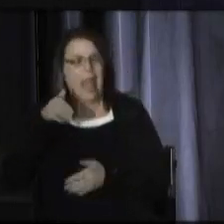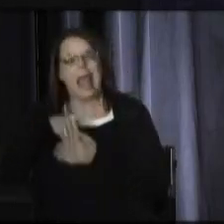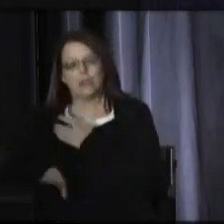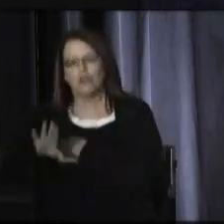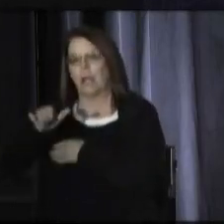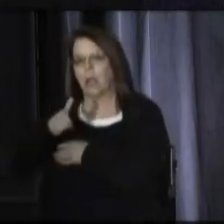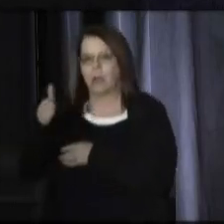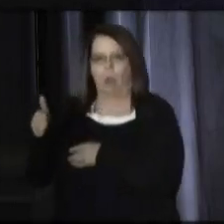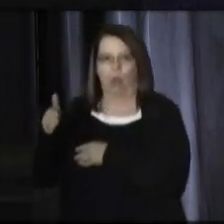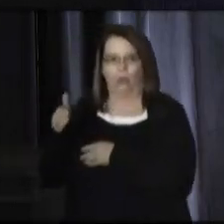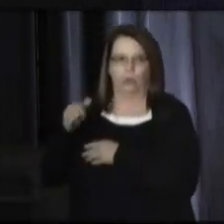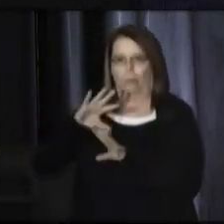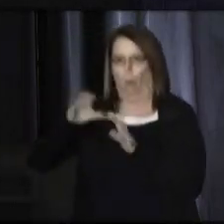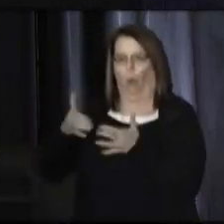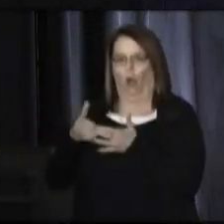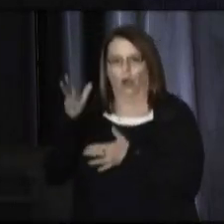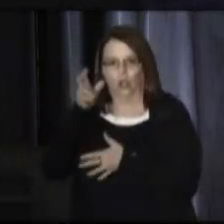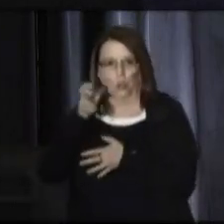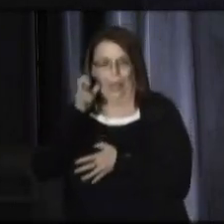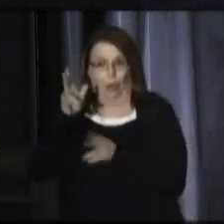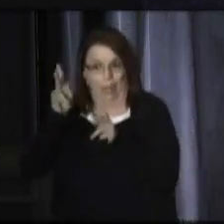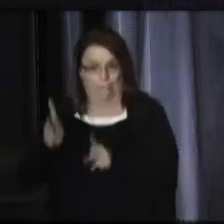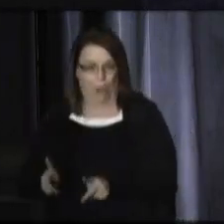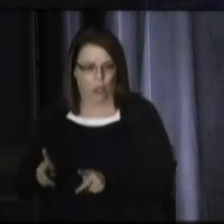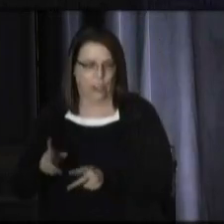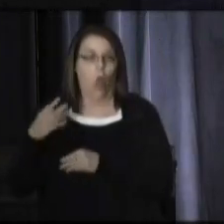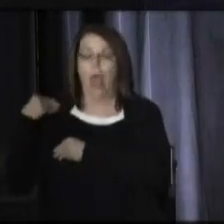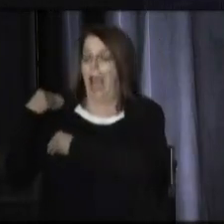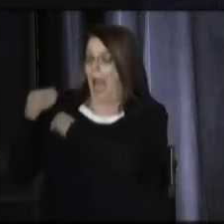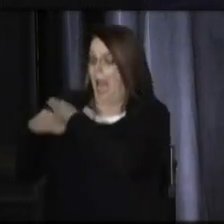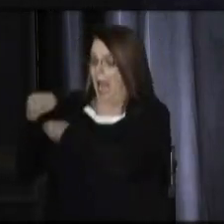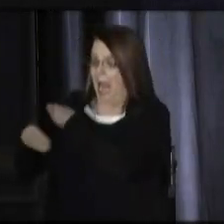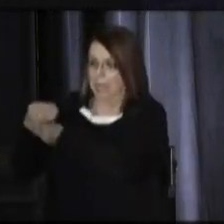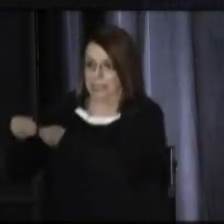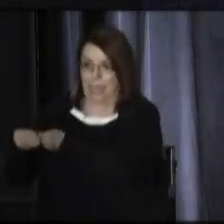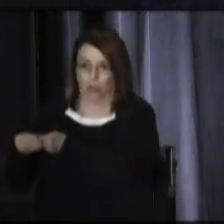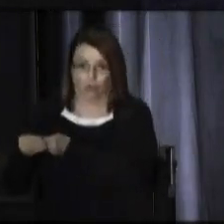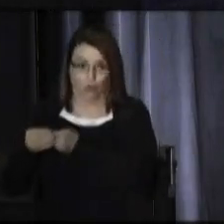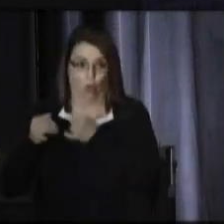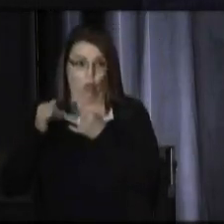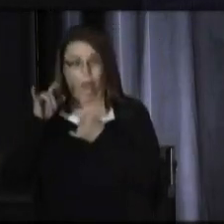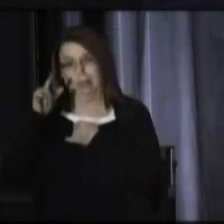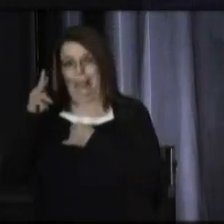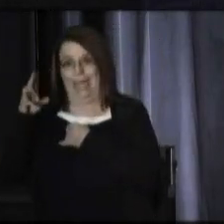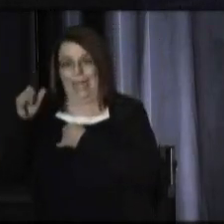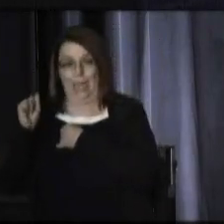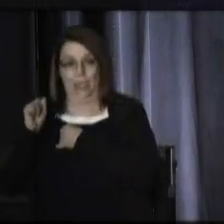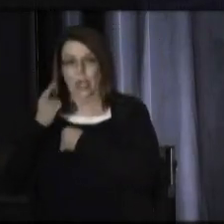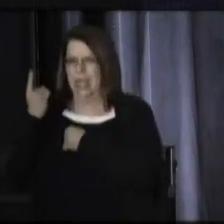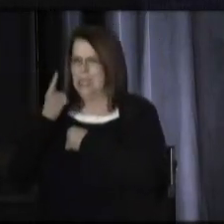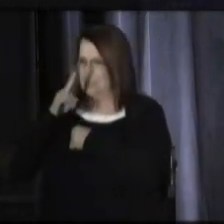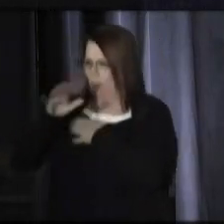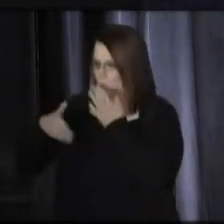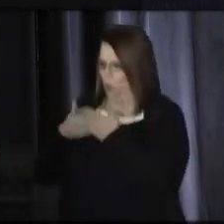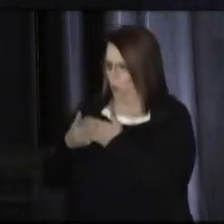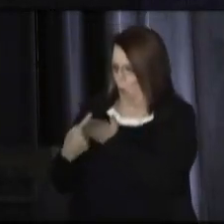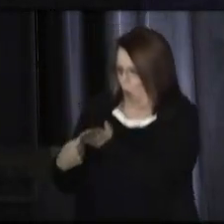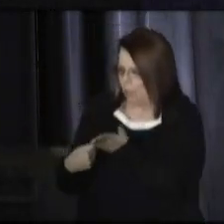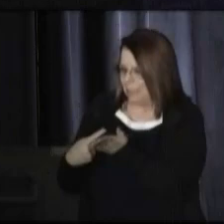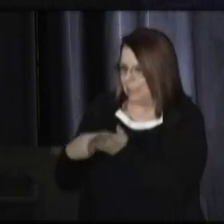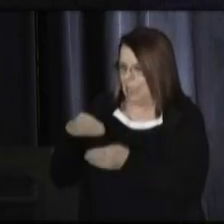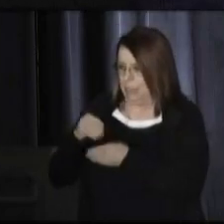They take my stinky trash can and cracked plastic chair, the rickety plywood shelves, 11